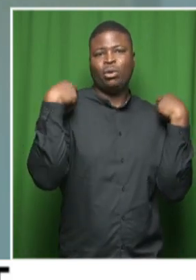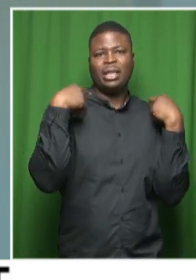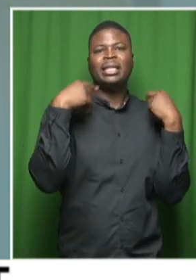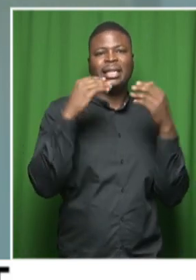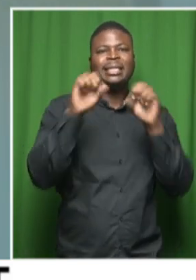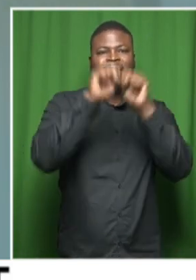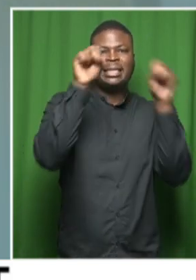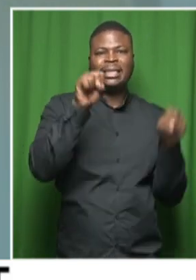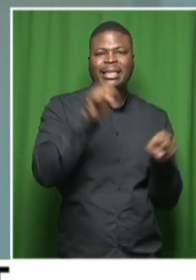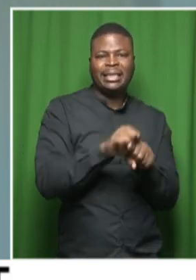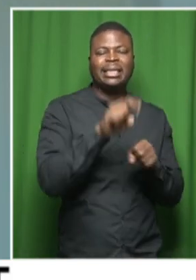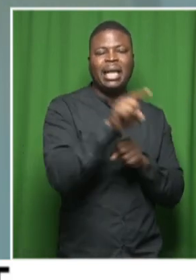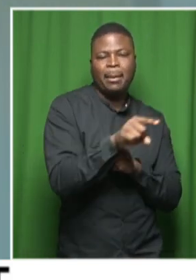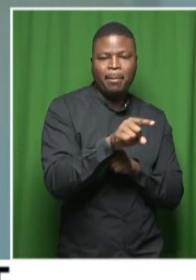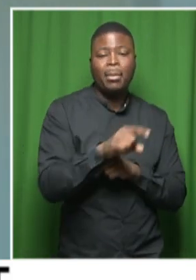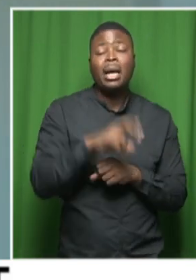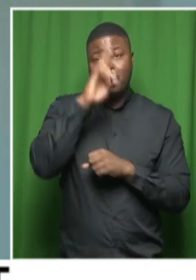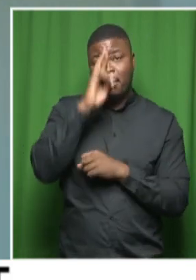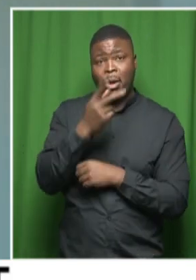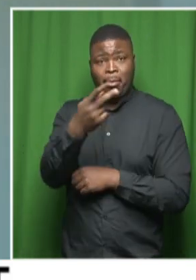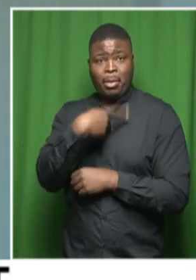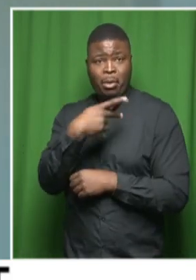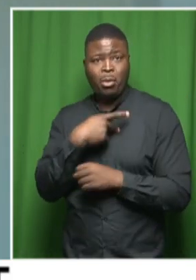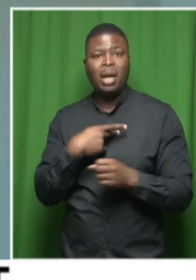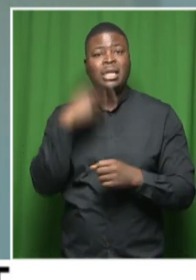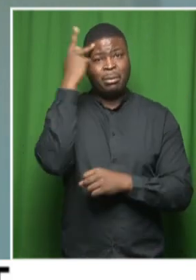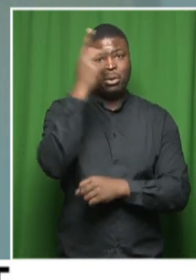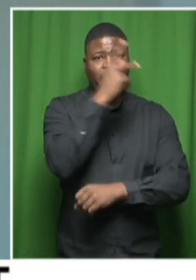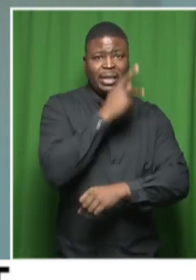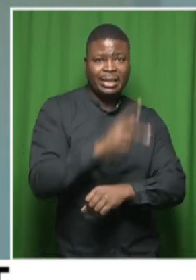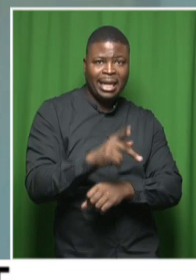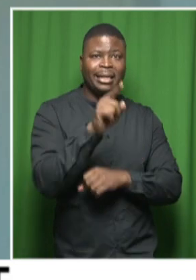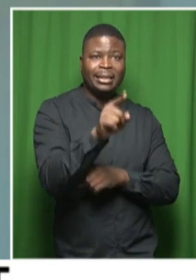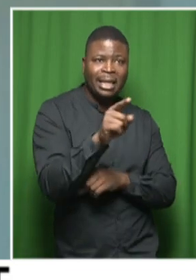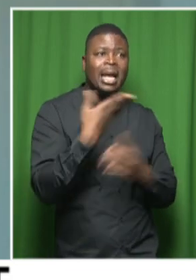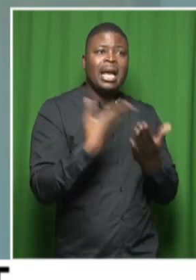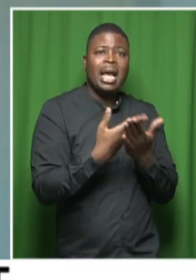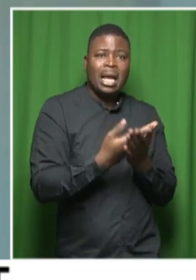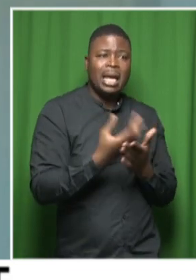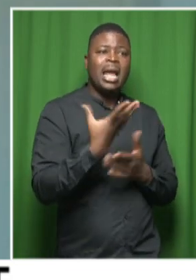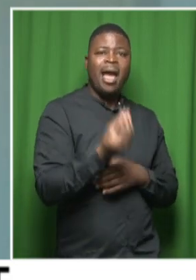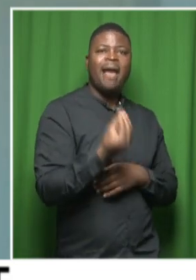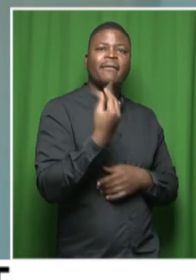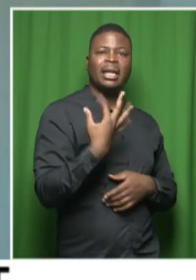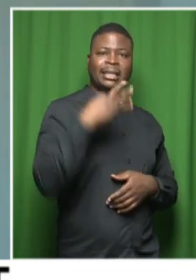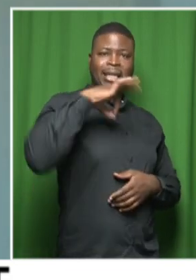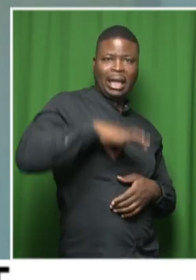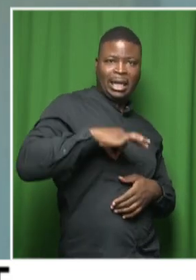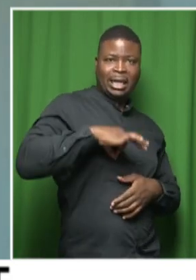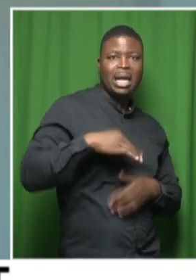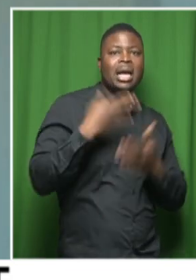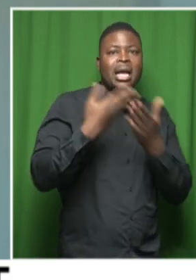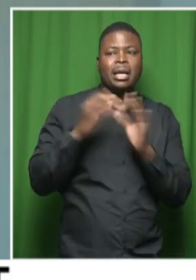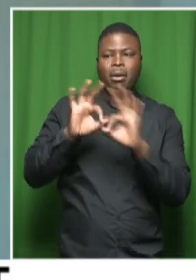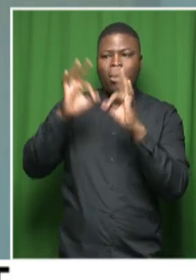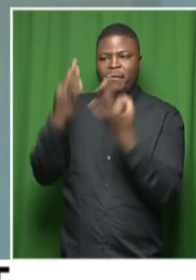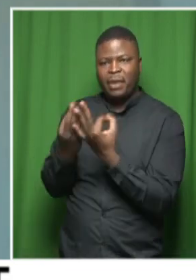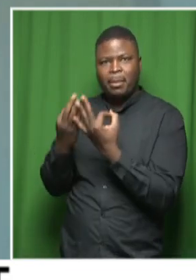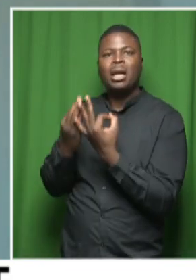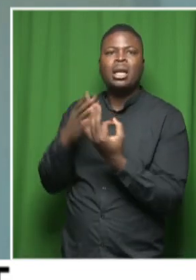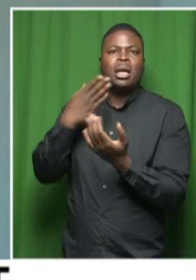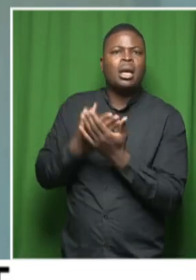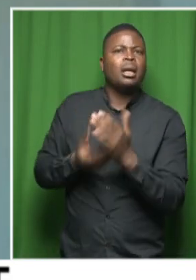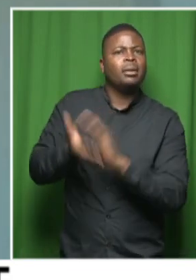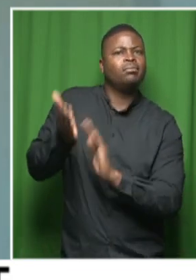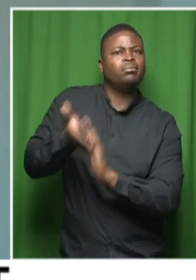I, Sakina, as professionals, we can be able to actually earn a decent income and sustain our